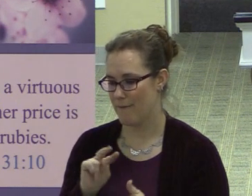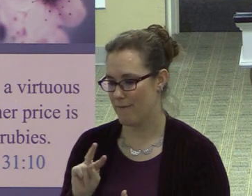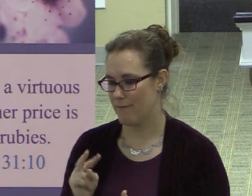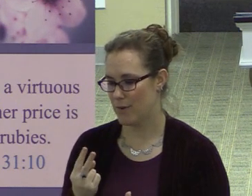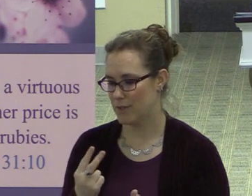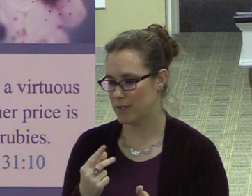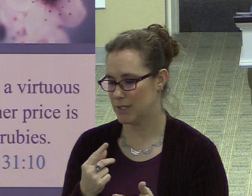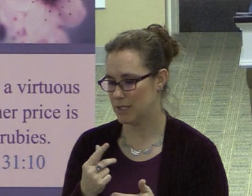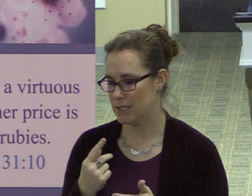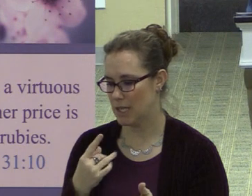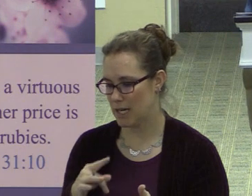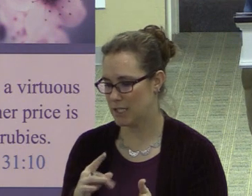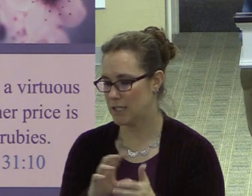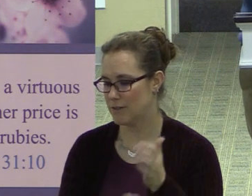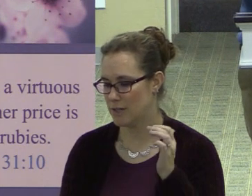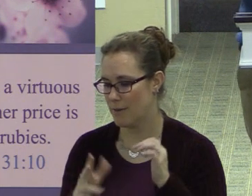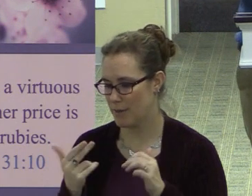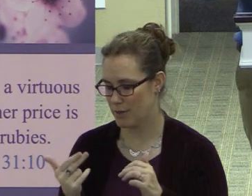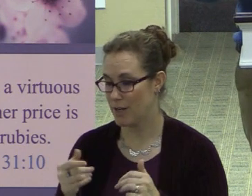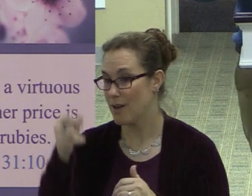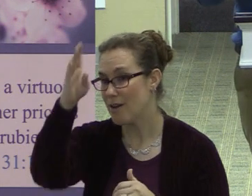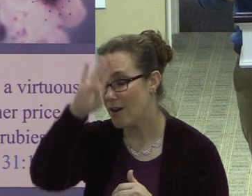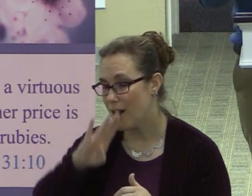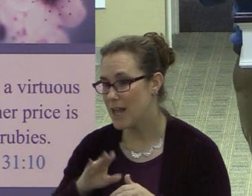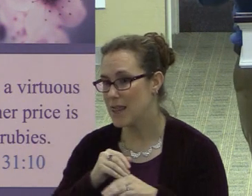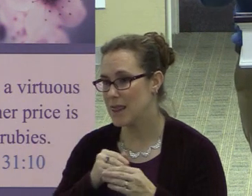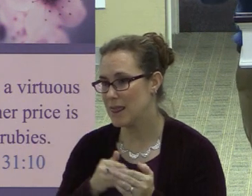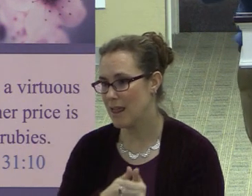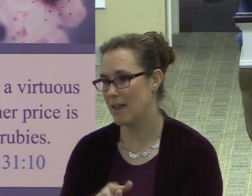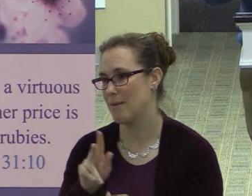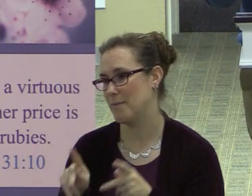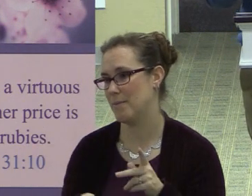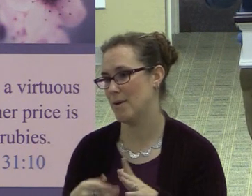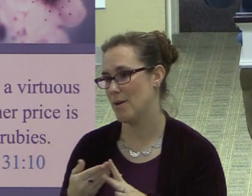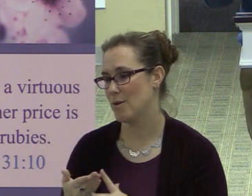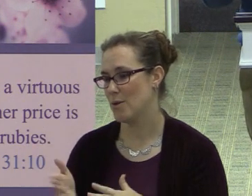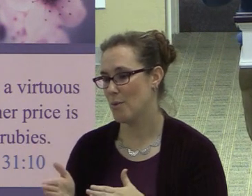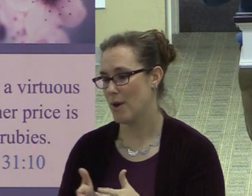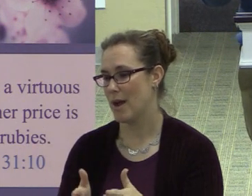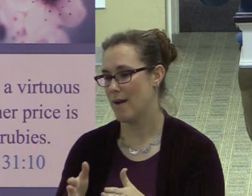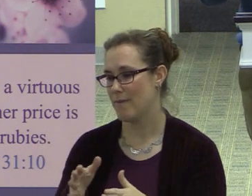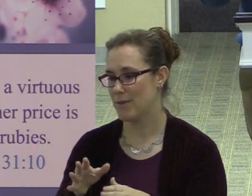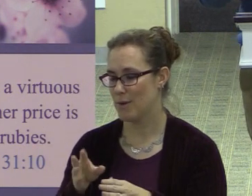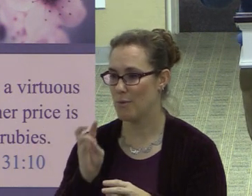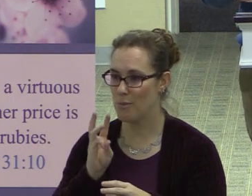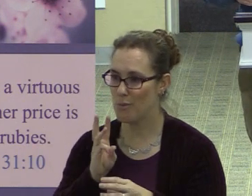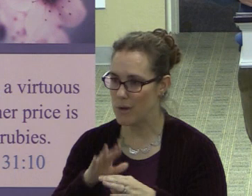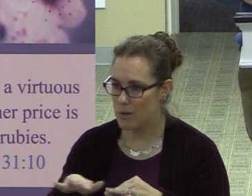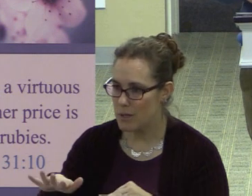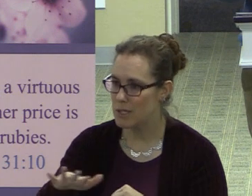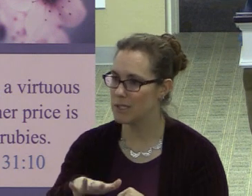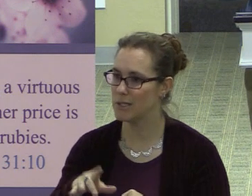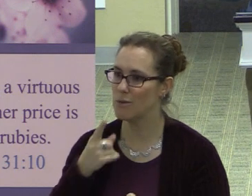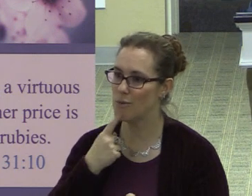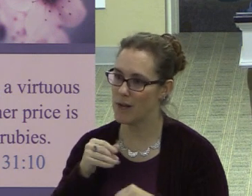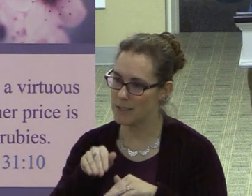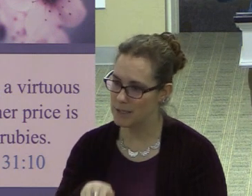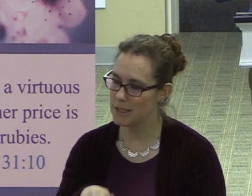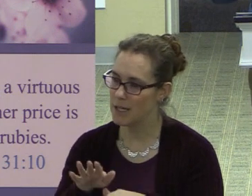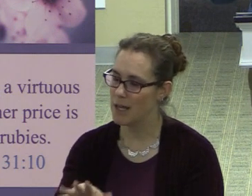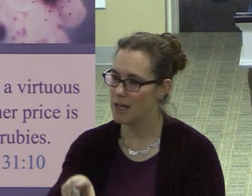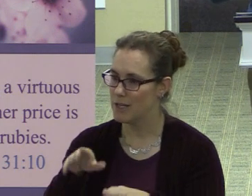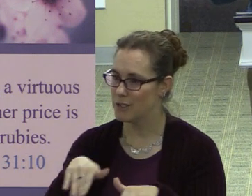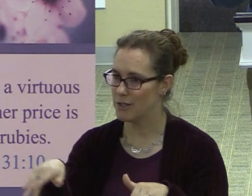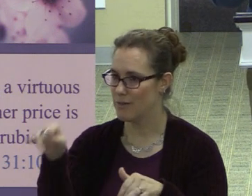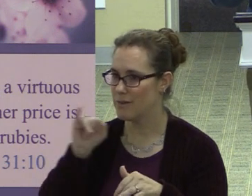chapter 13, but God led the people through the wilderness of the Red Sea, and the children of Israel went up, harnessed out